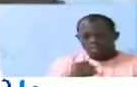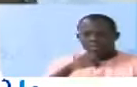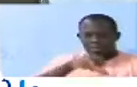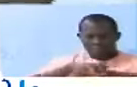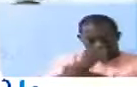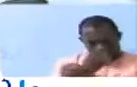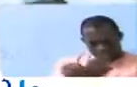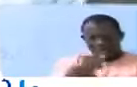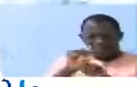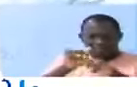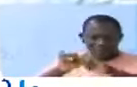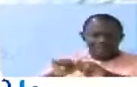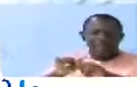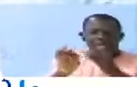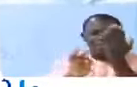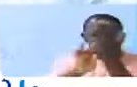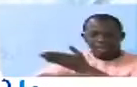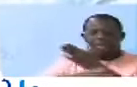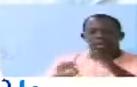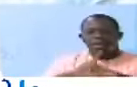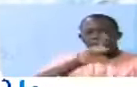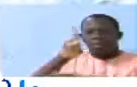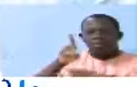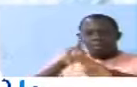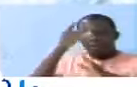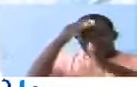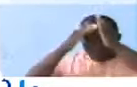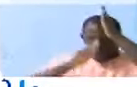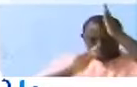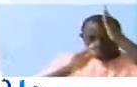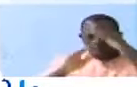Barracks oro. Si ataba nim manyina.